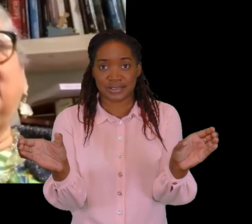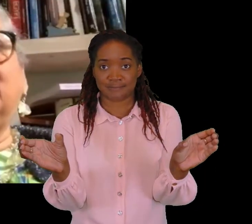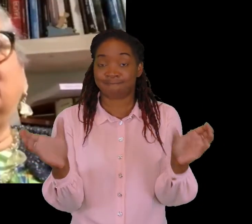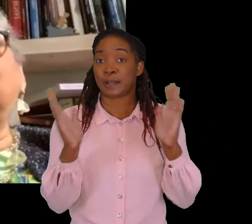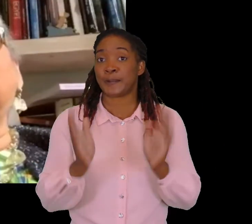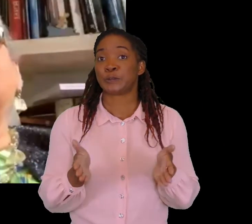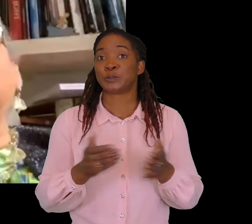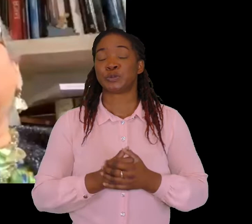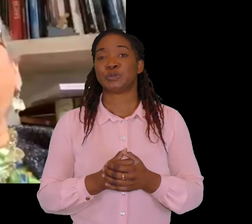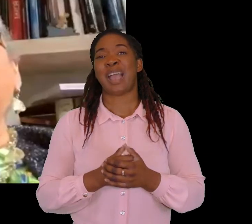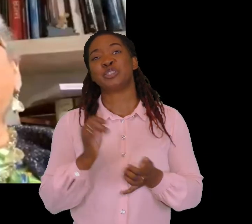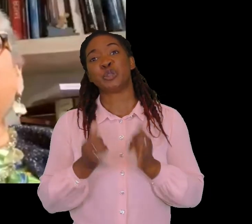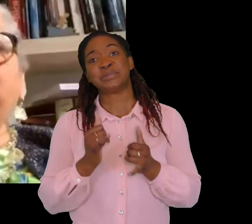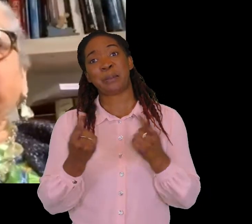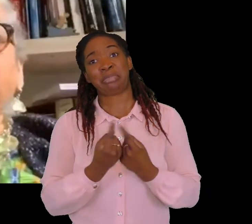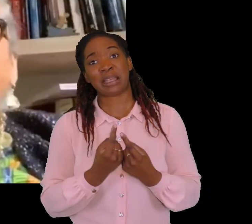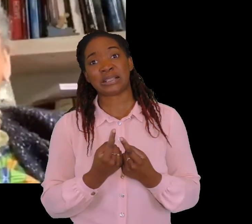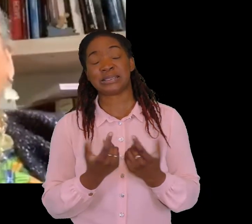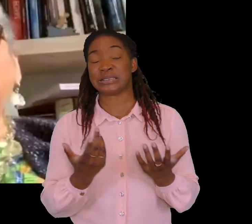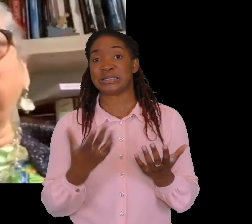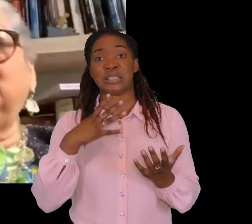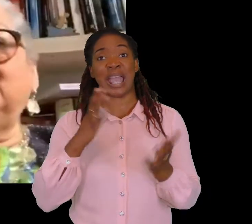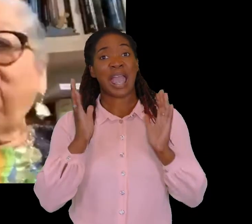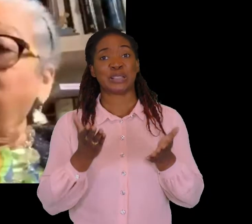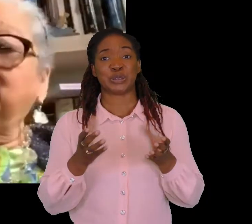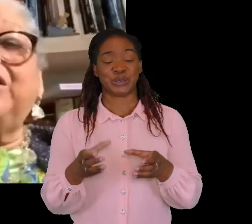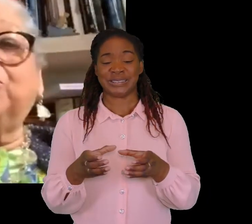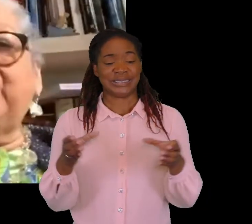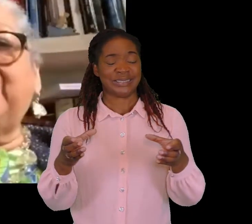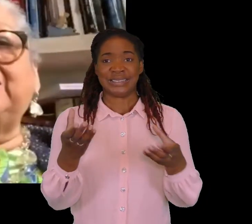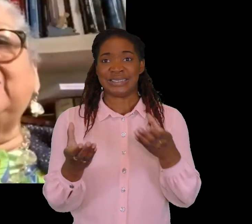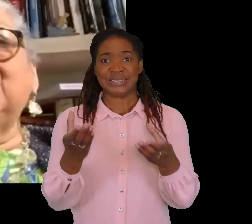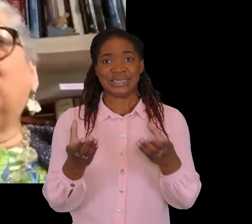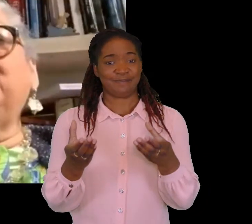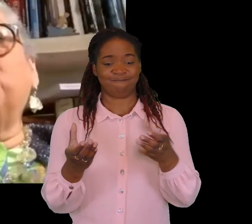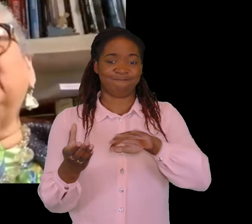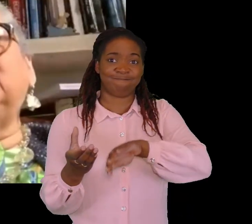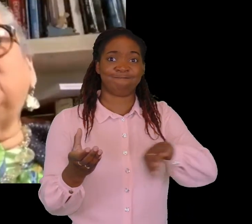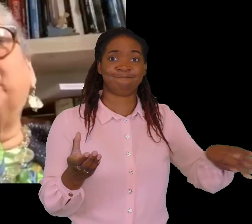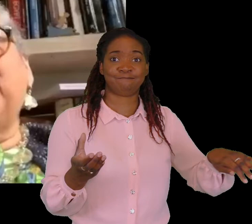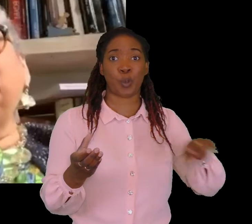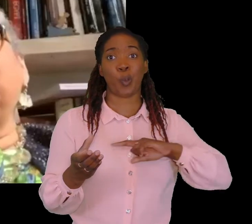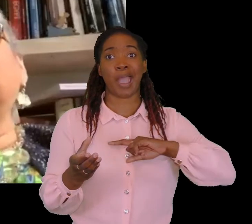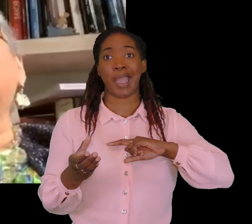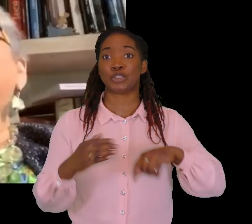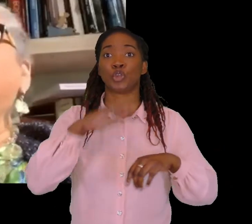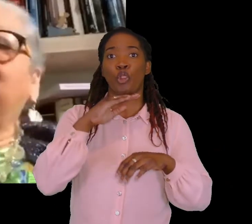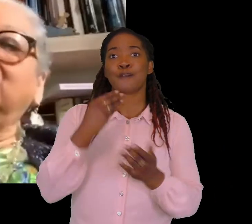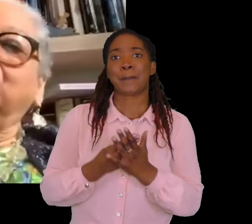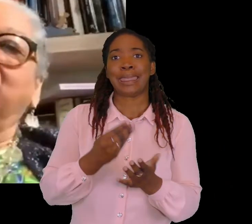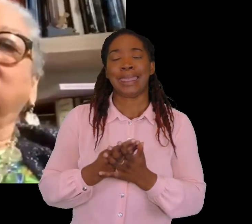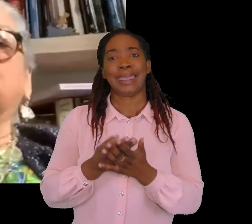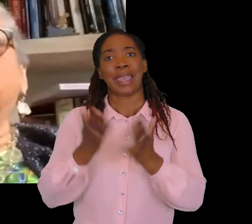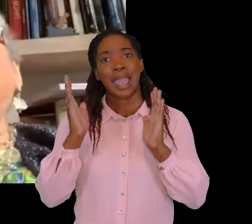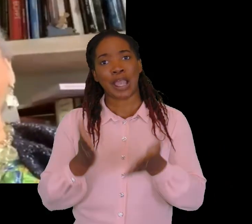aside things for funding. If you wanted to pay your rent, or you wanted to do a project, you had